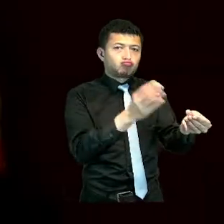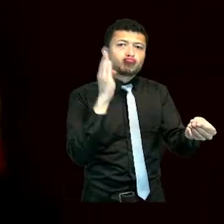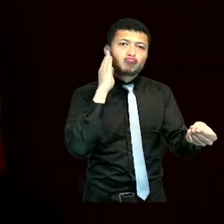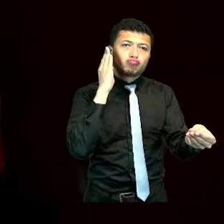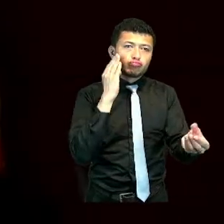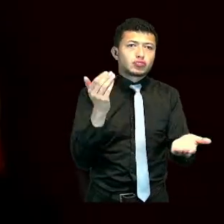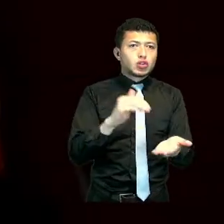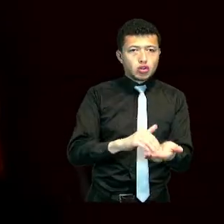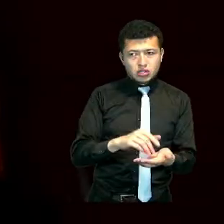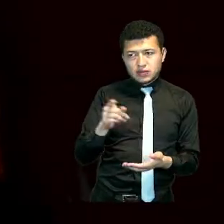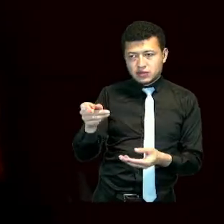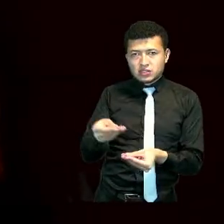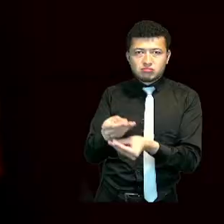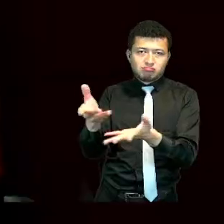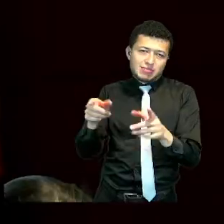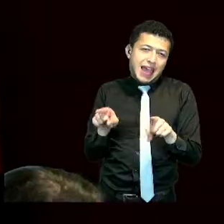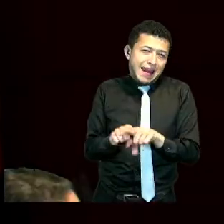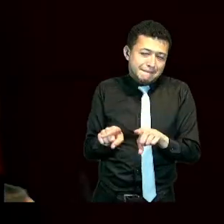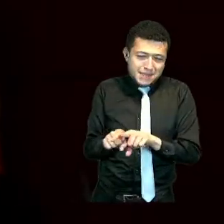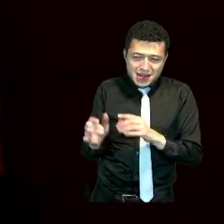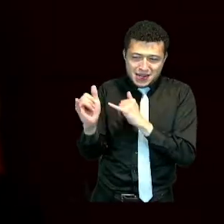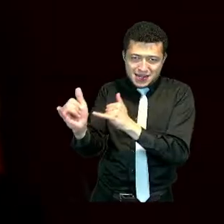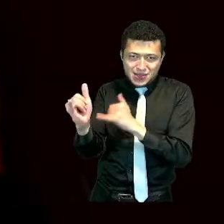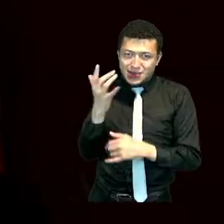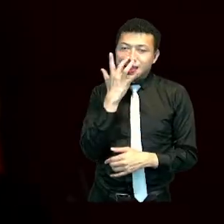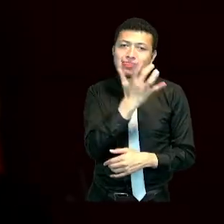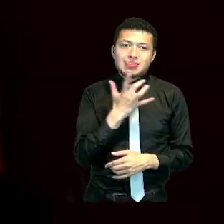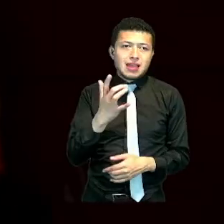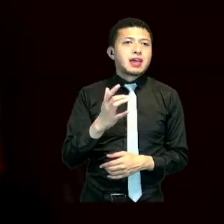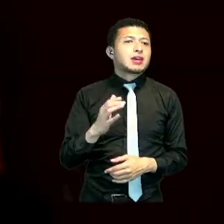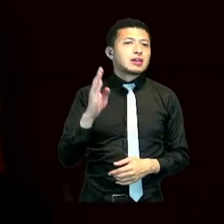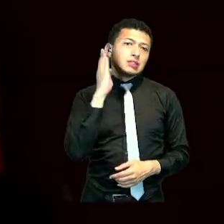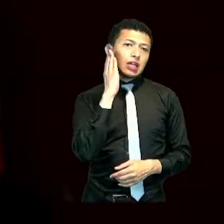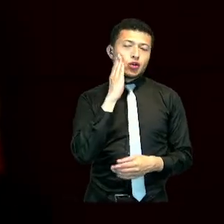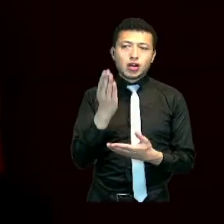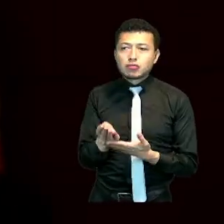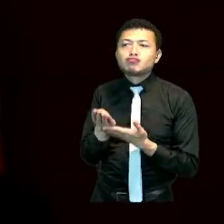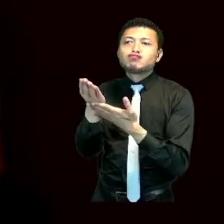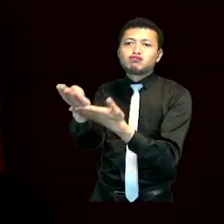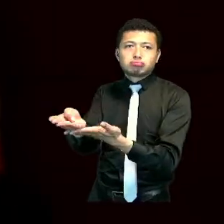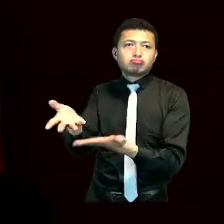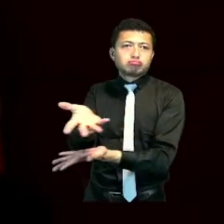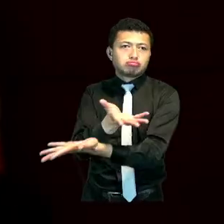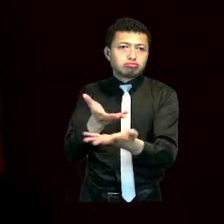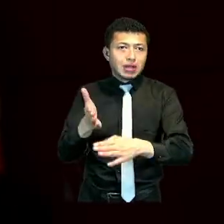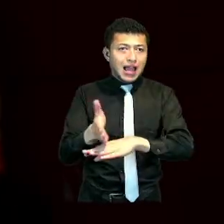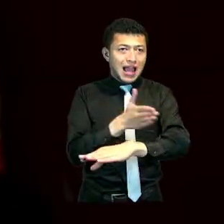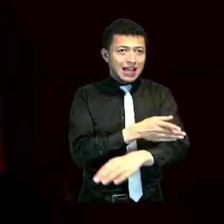Pechene can please contact somebody from the logistics team so that we can return this phone to her.